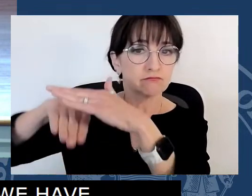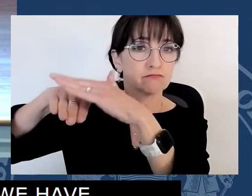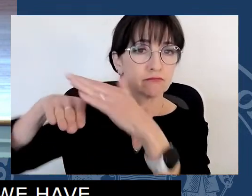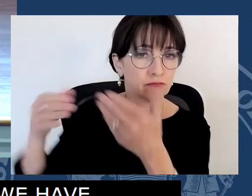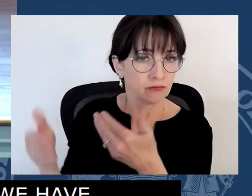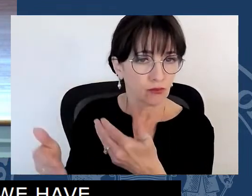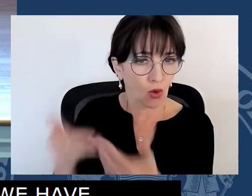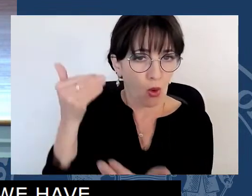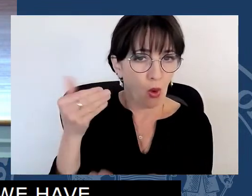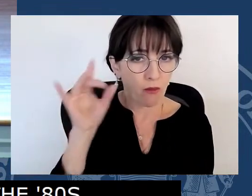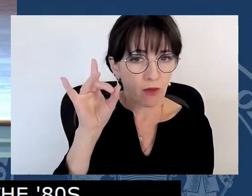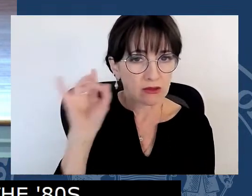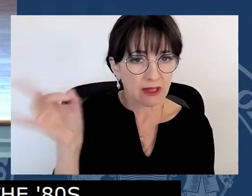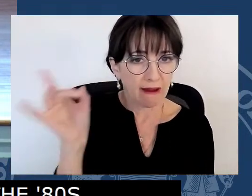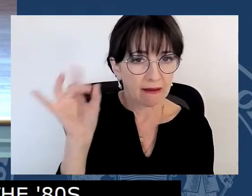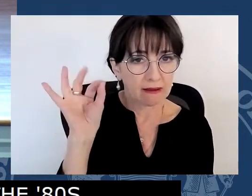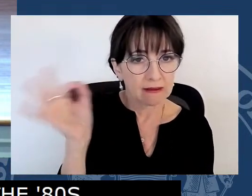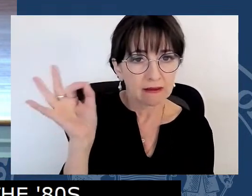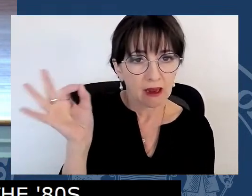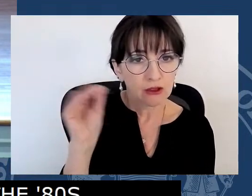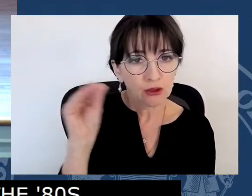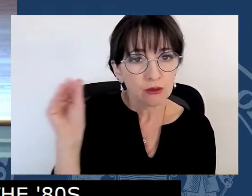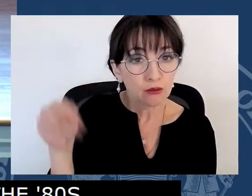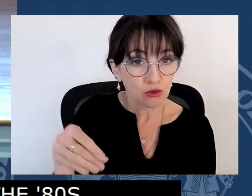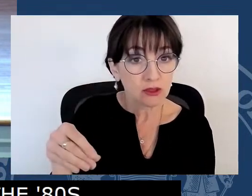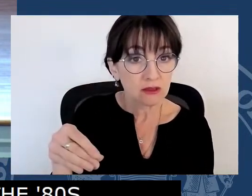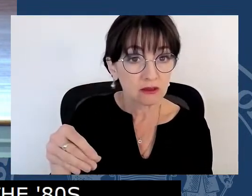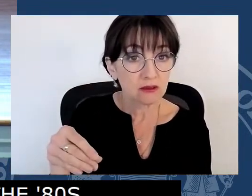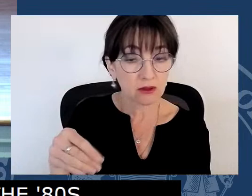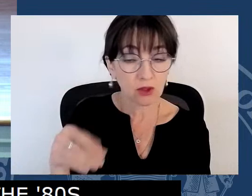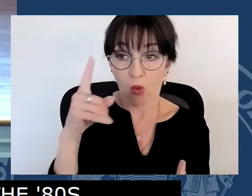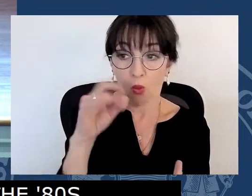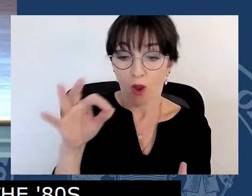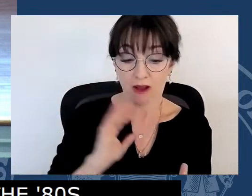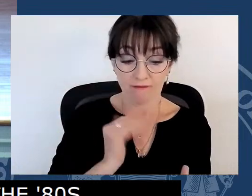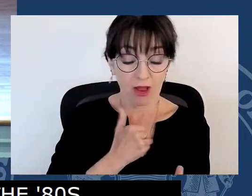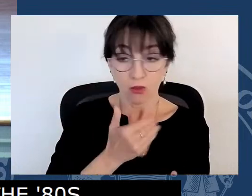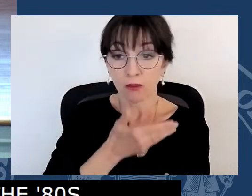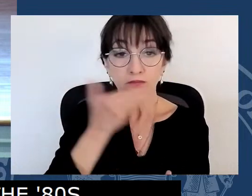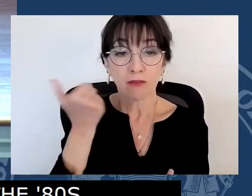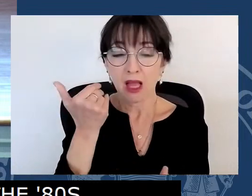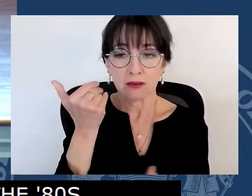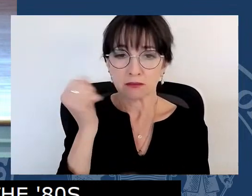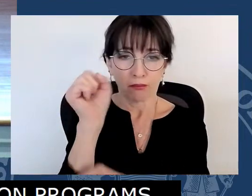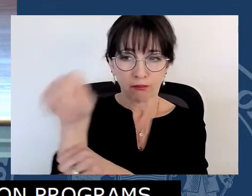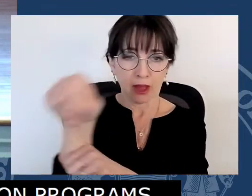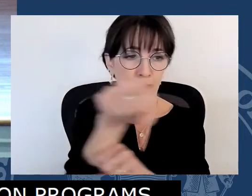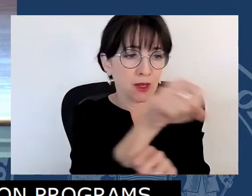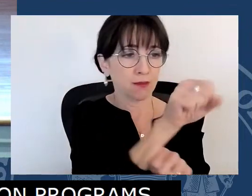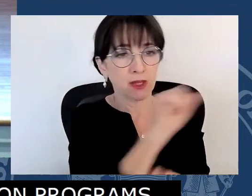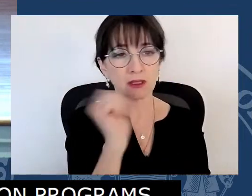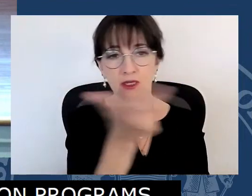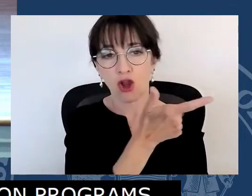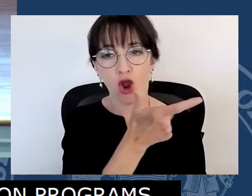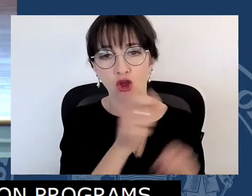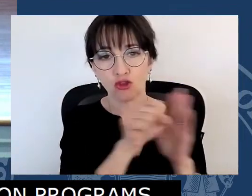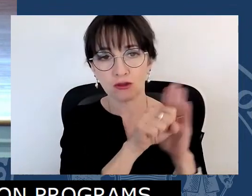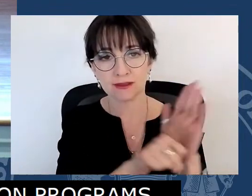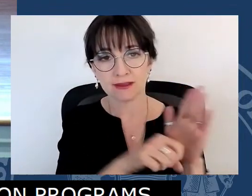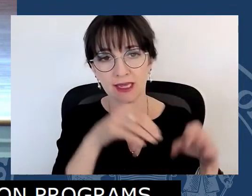country, state pension programs in the country. So year to